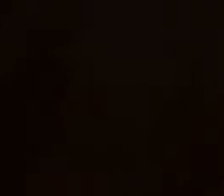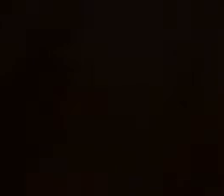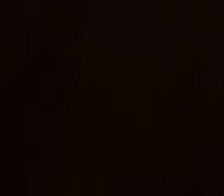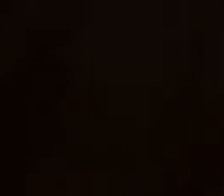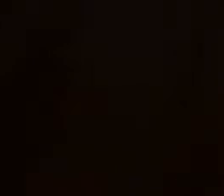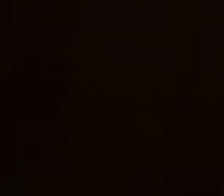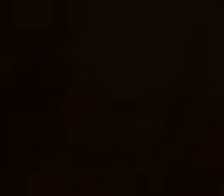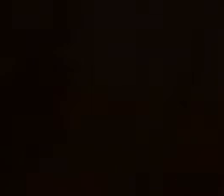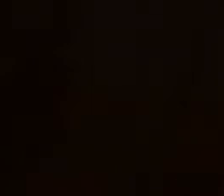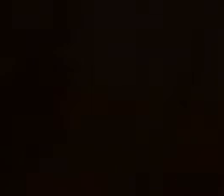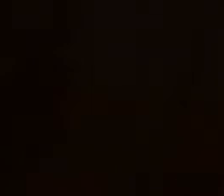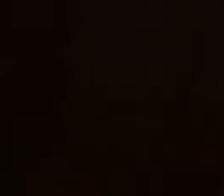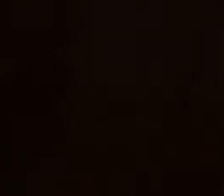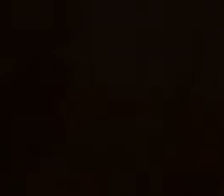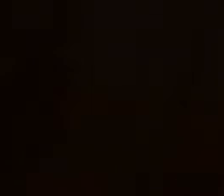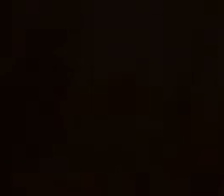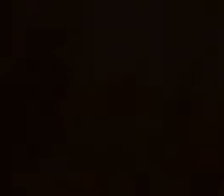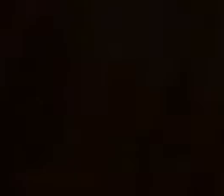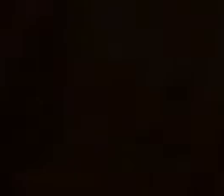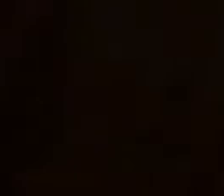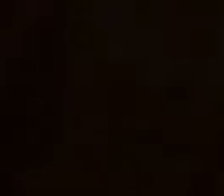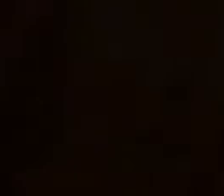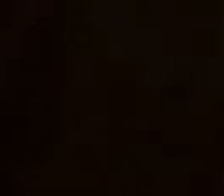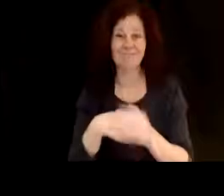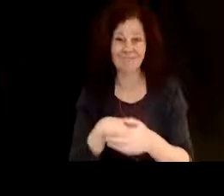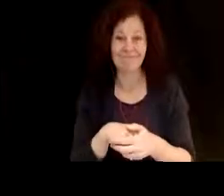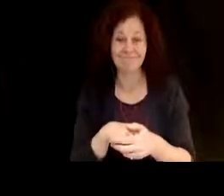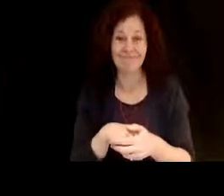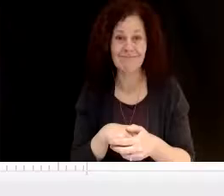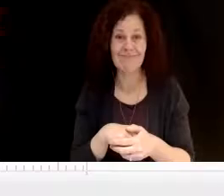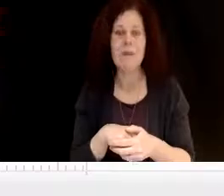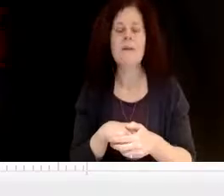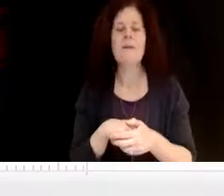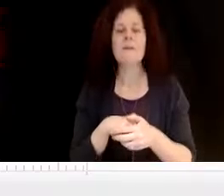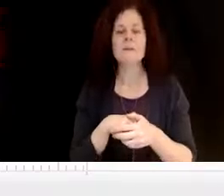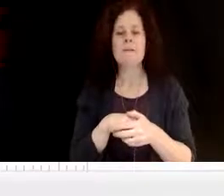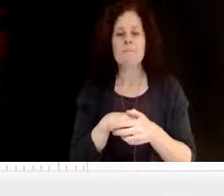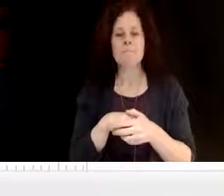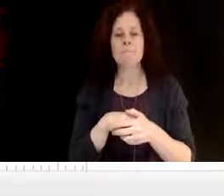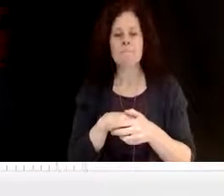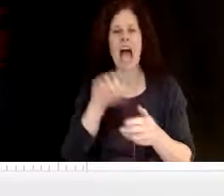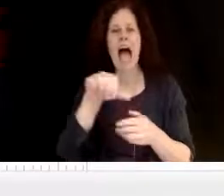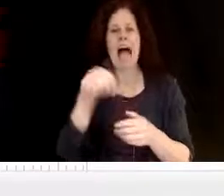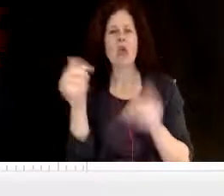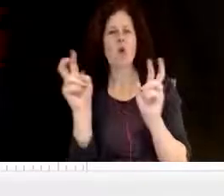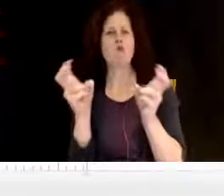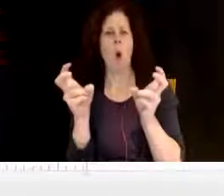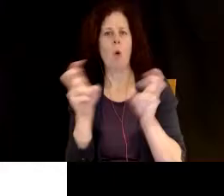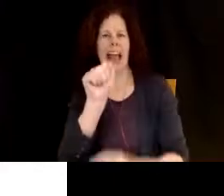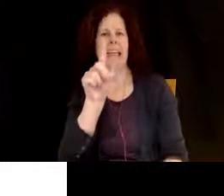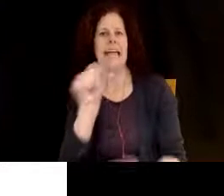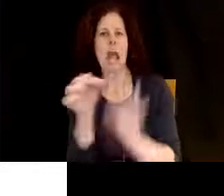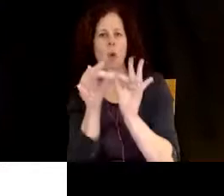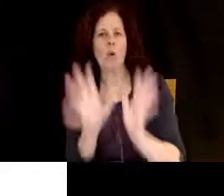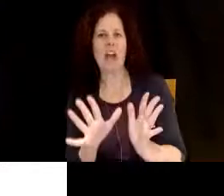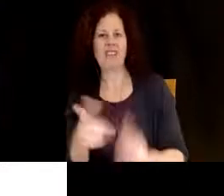So here, the example for the characteristics of ADA coordinators, the quote is, "I understand it. I grew up near Berkeley, so I know